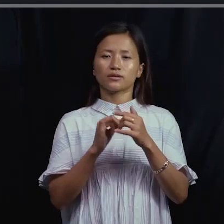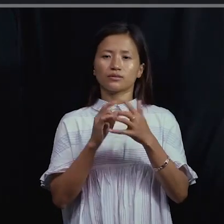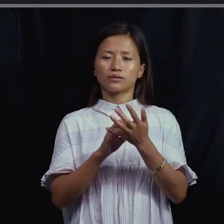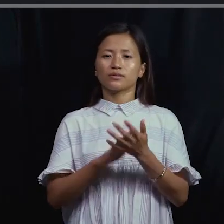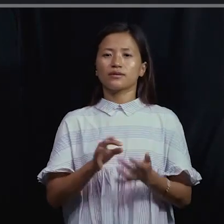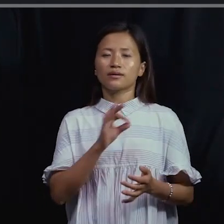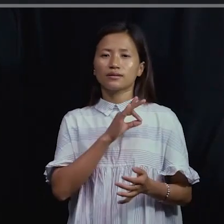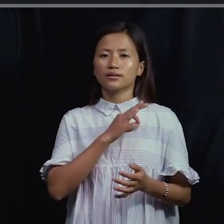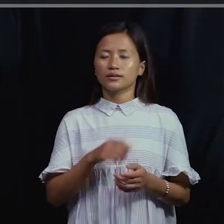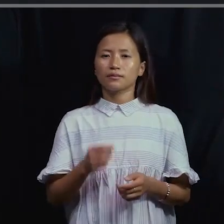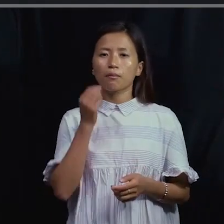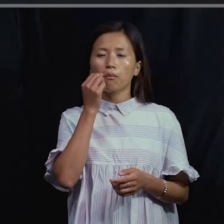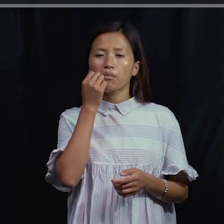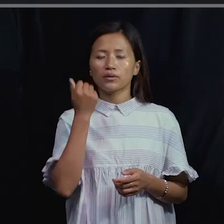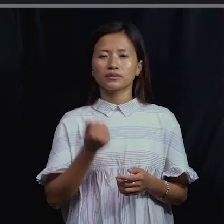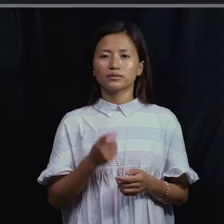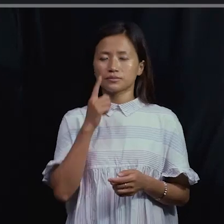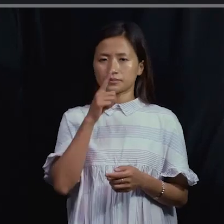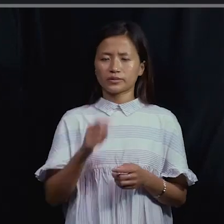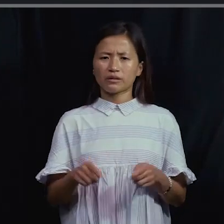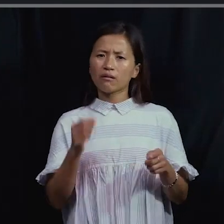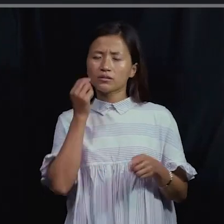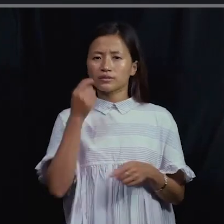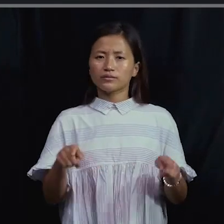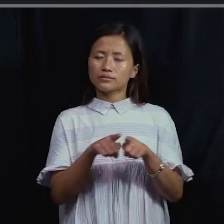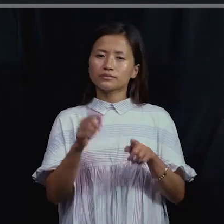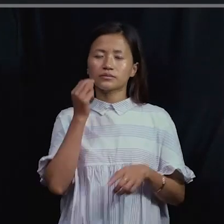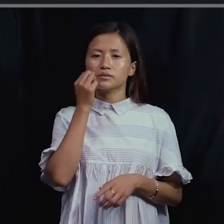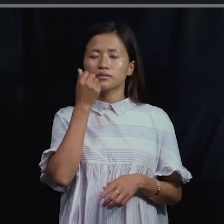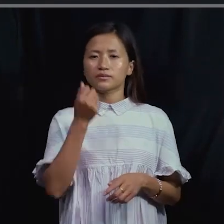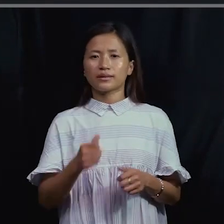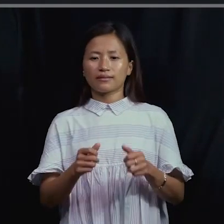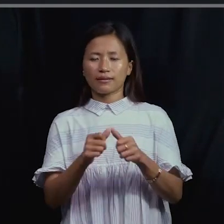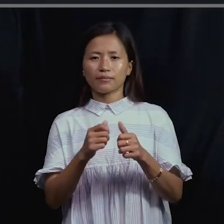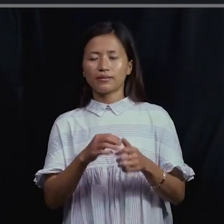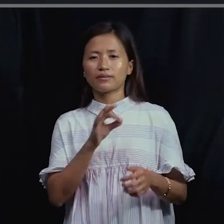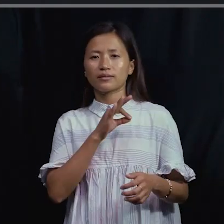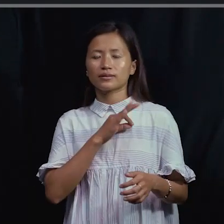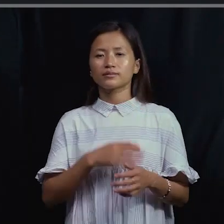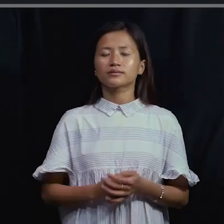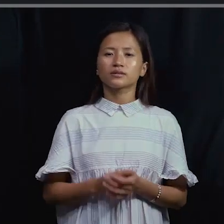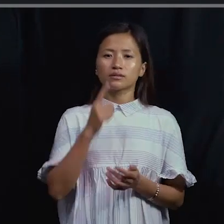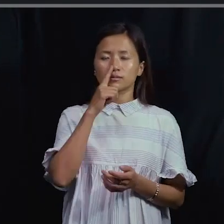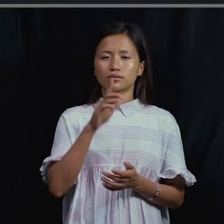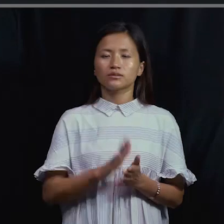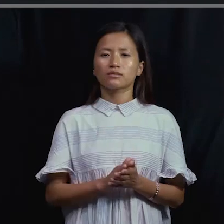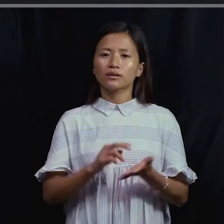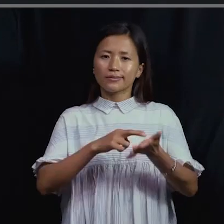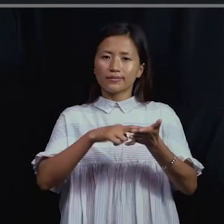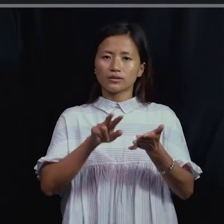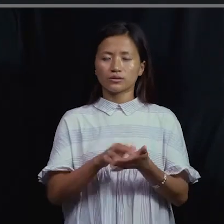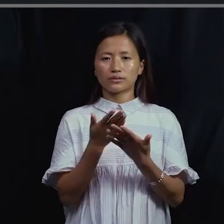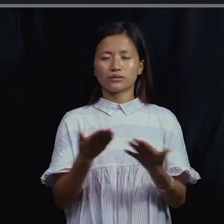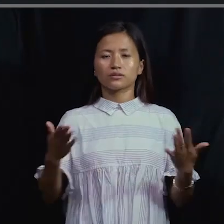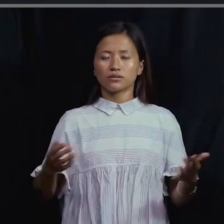start liking boys, right? And then the boys will also start admiring girls, right? So all these are natural things